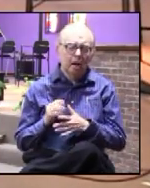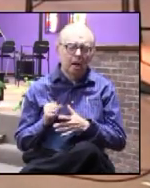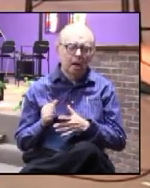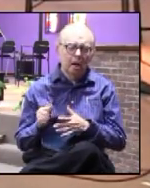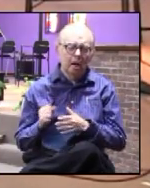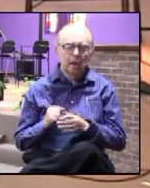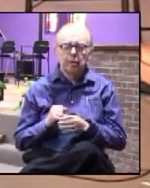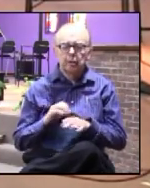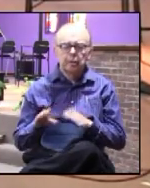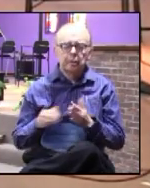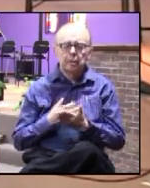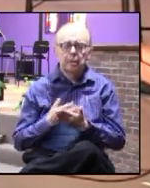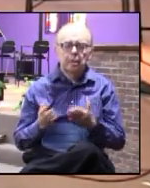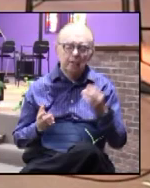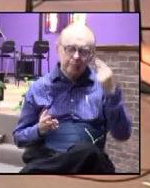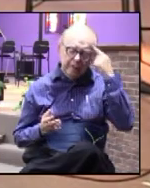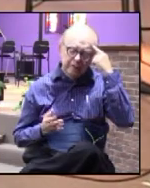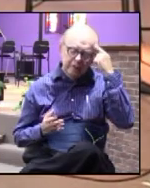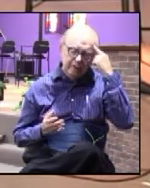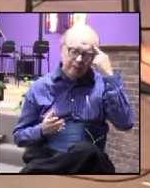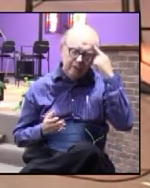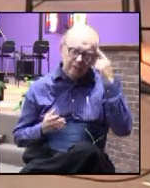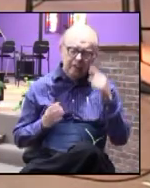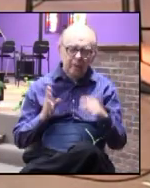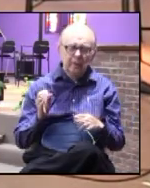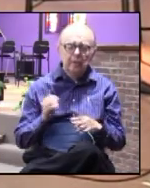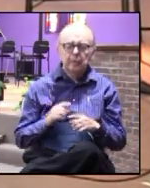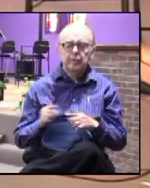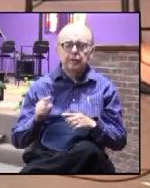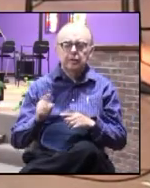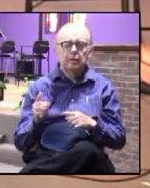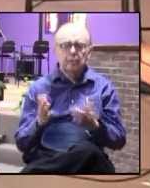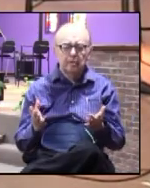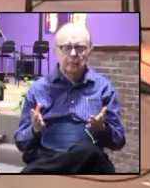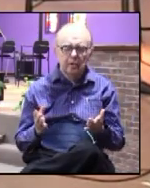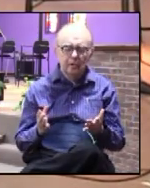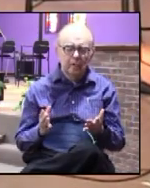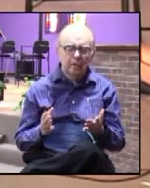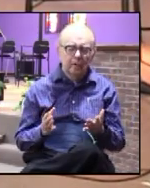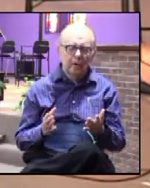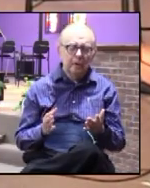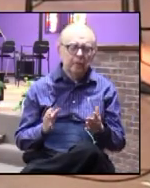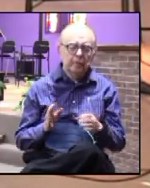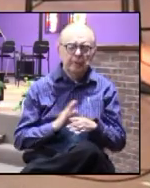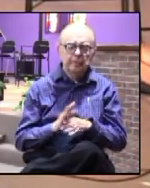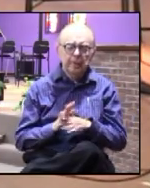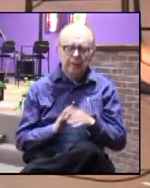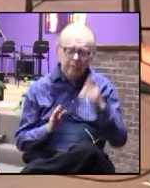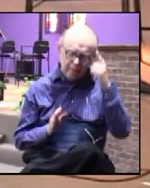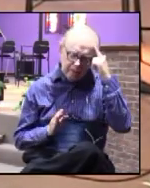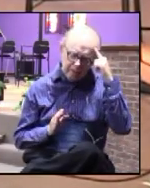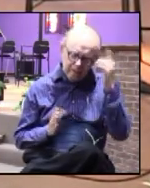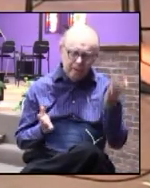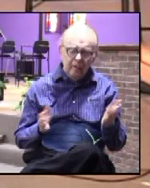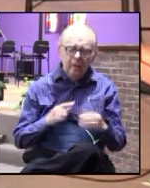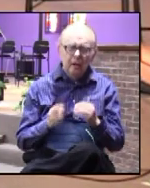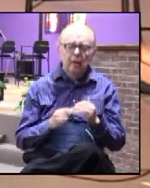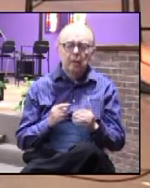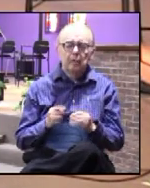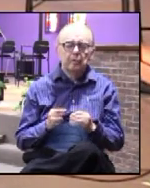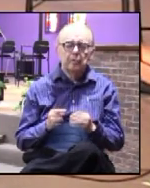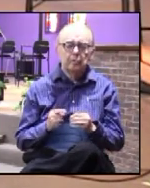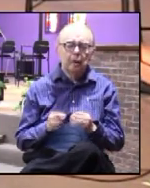driven about mentally, to be distracted, to be overoccupied, too busy about a